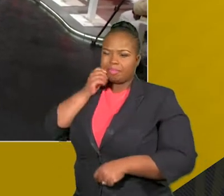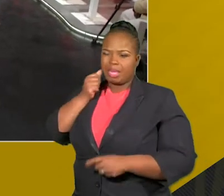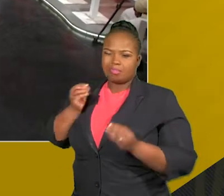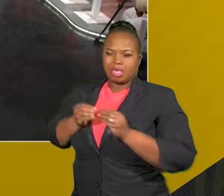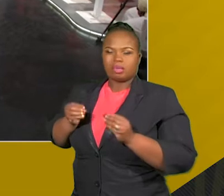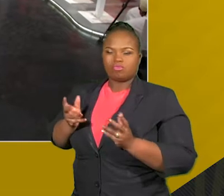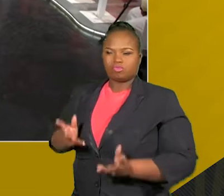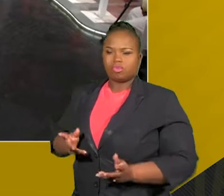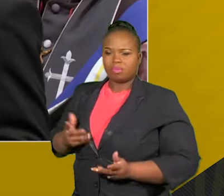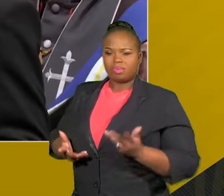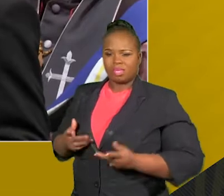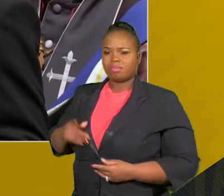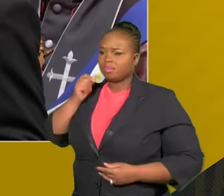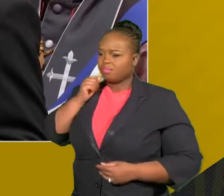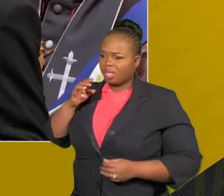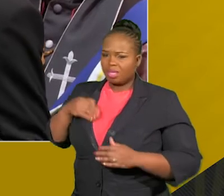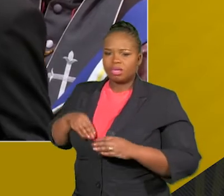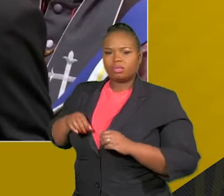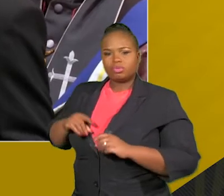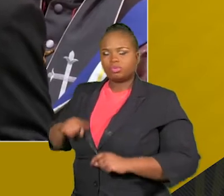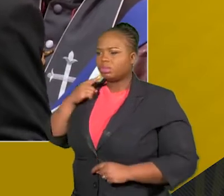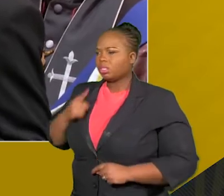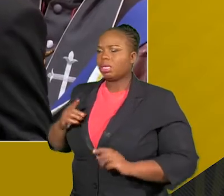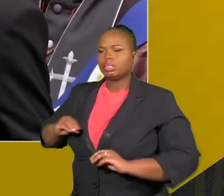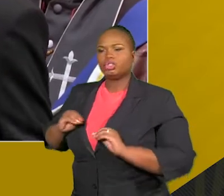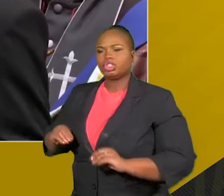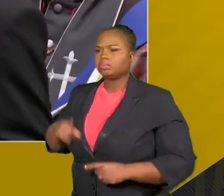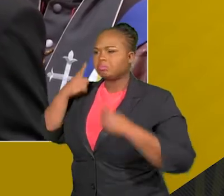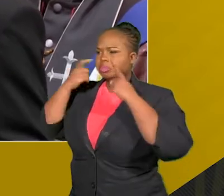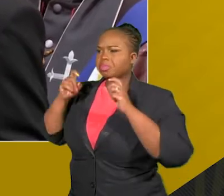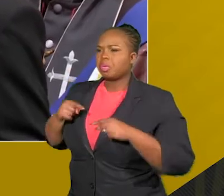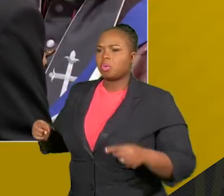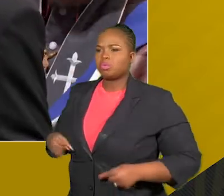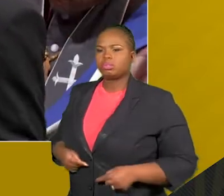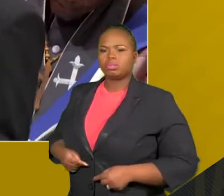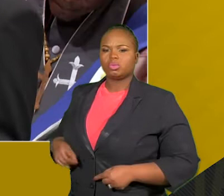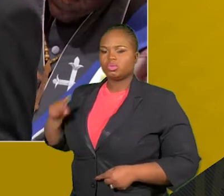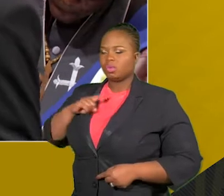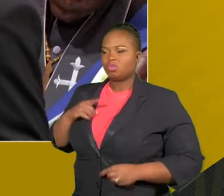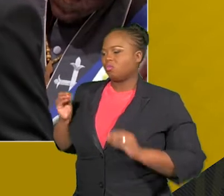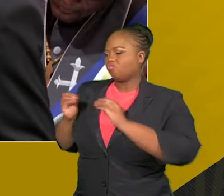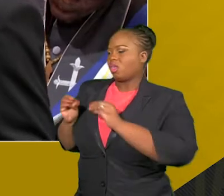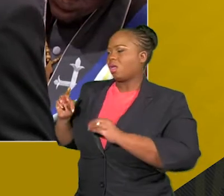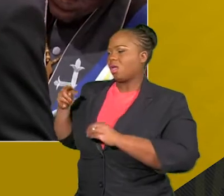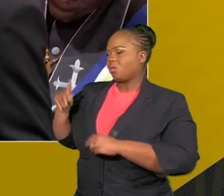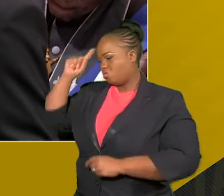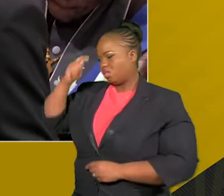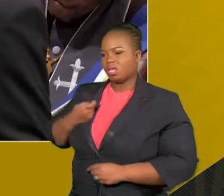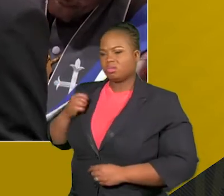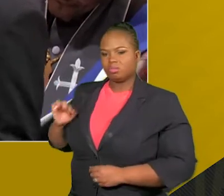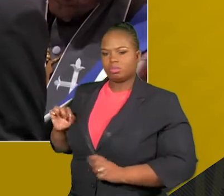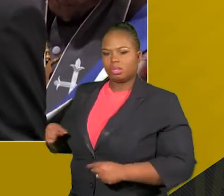Maybe the way abakhulisanga abantu besilisa ukuthi indoda ayikhali, indoda yenze this, sometimes you don't even kiss indoda nayakho